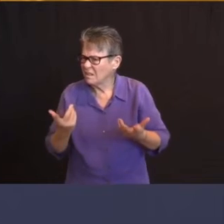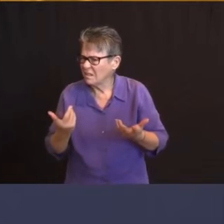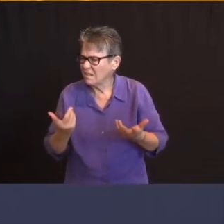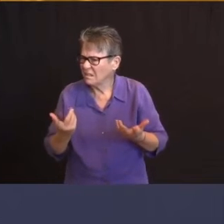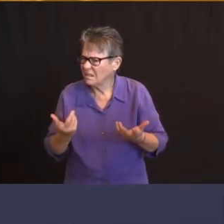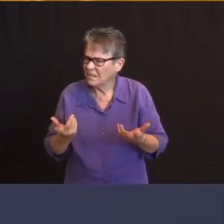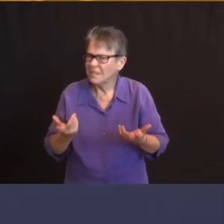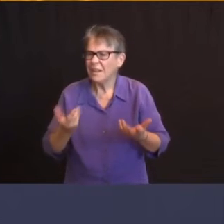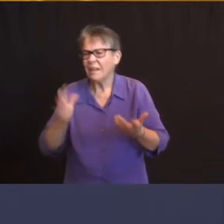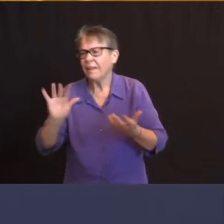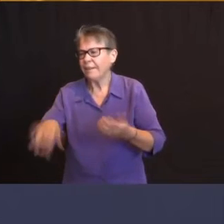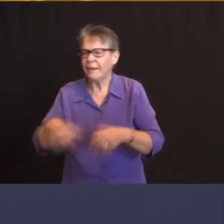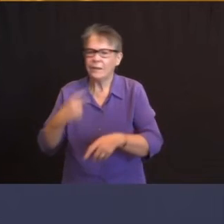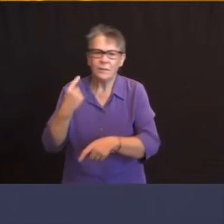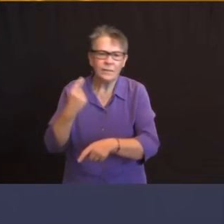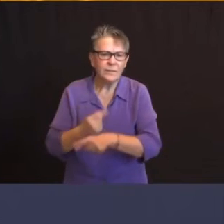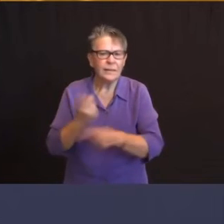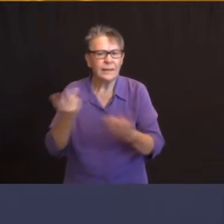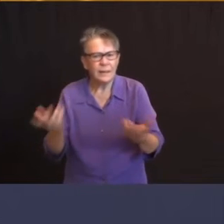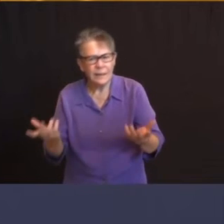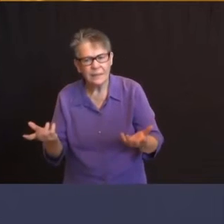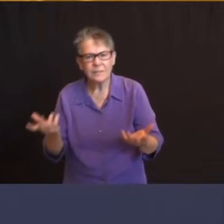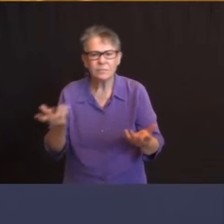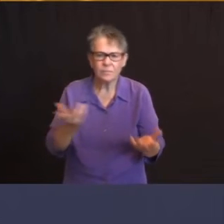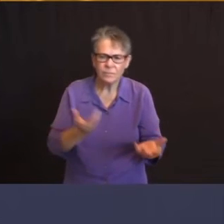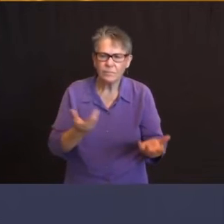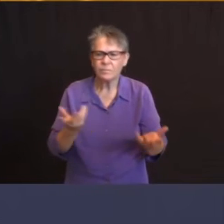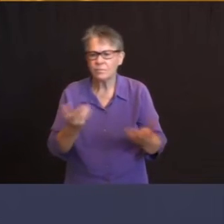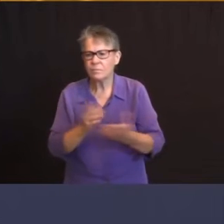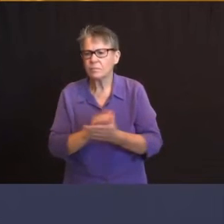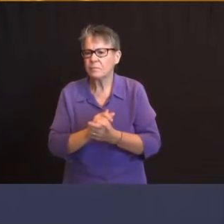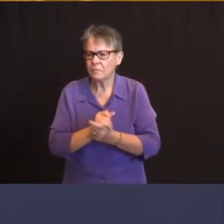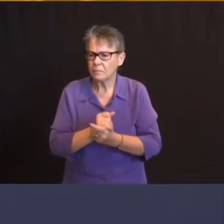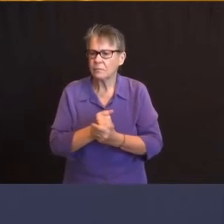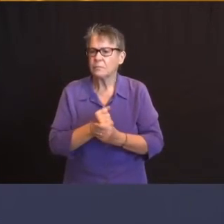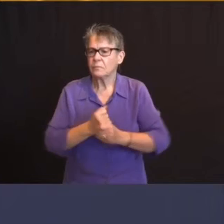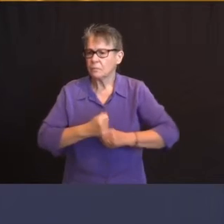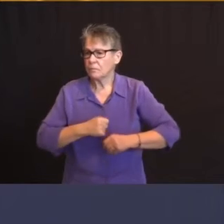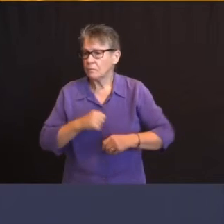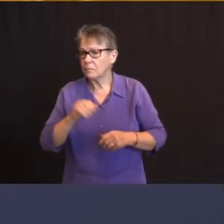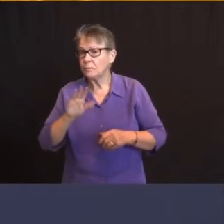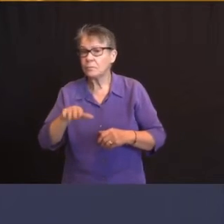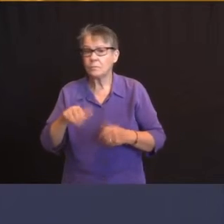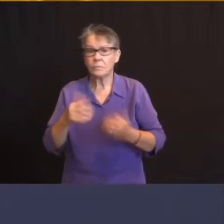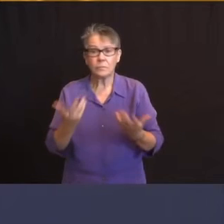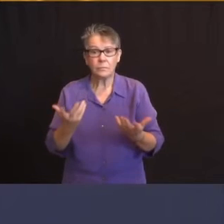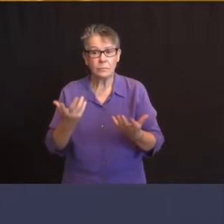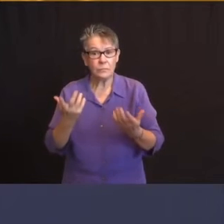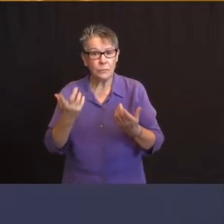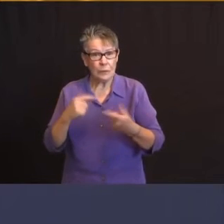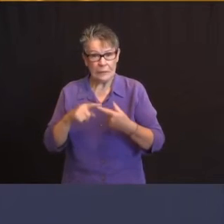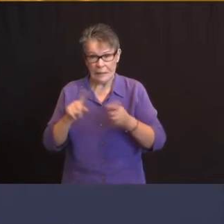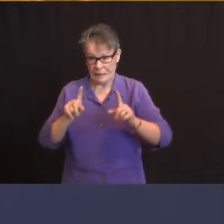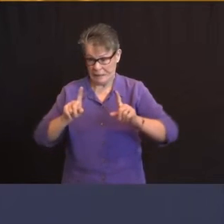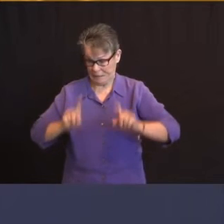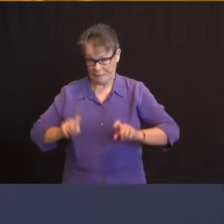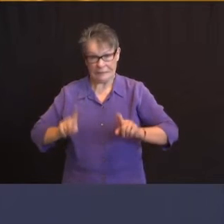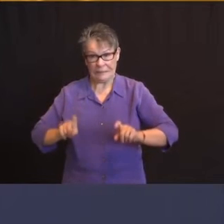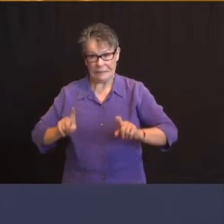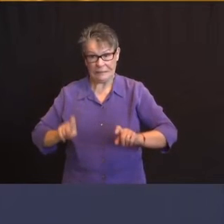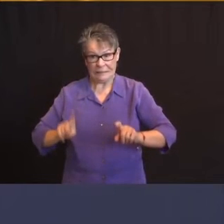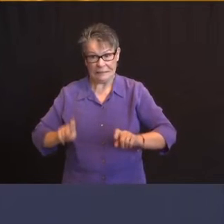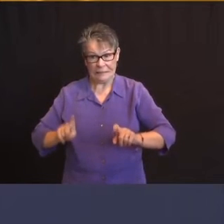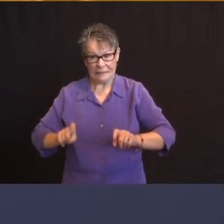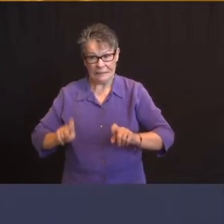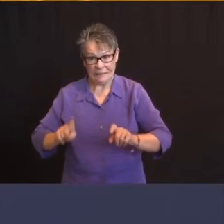off on this? On another issue, on testing, are you aware of this FBI-rated Infinity Diagnostics in Ventnor?